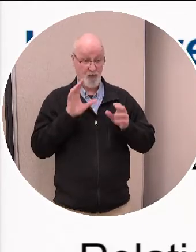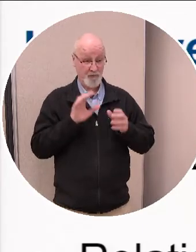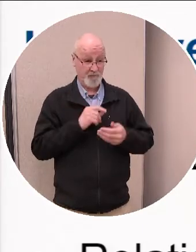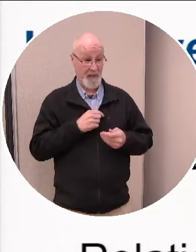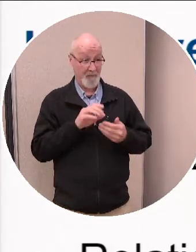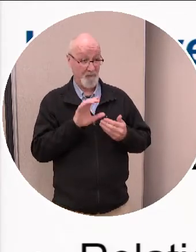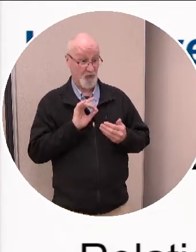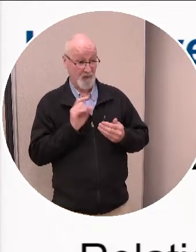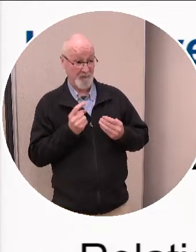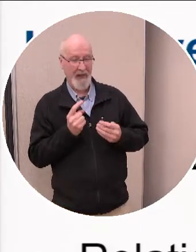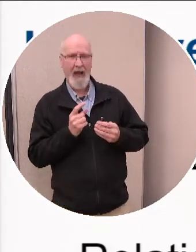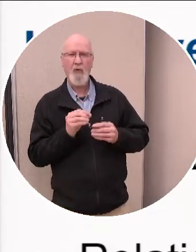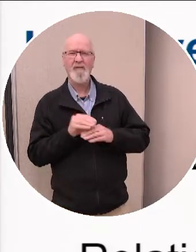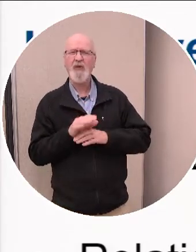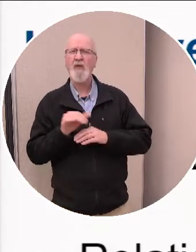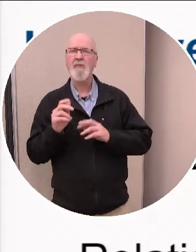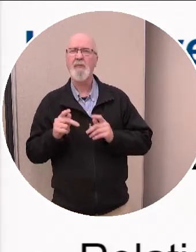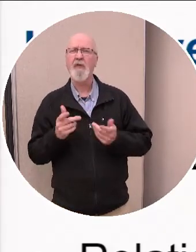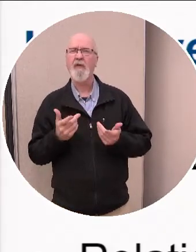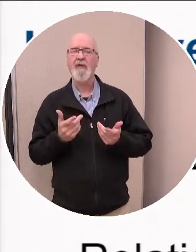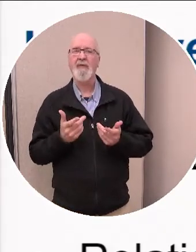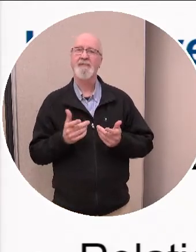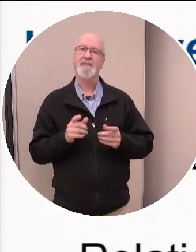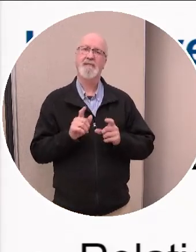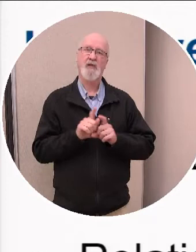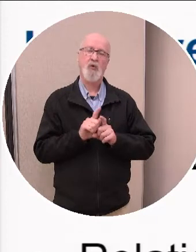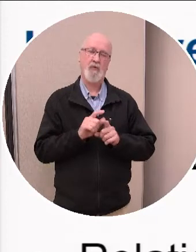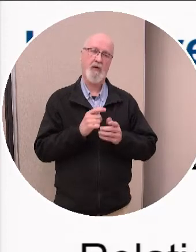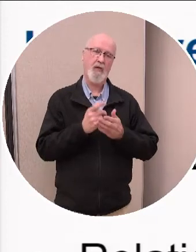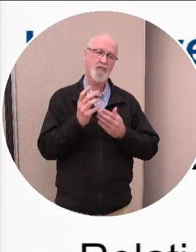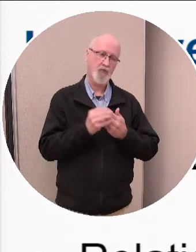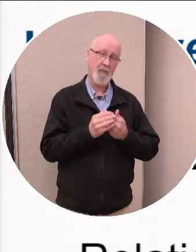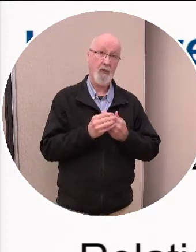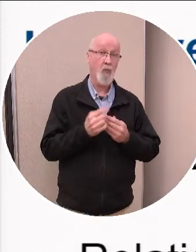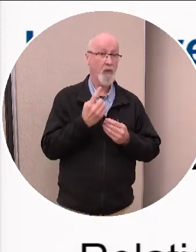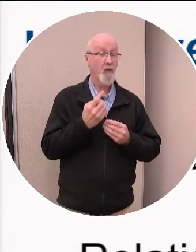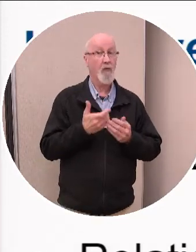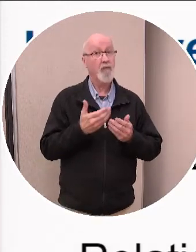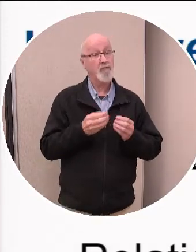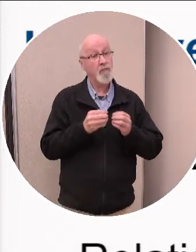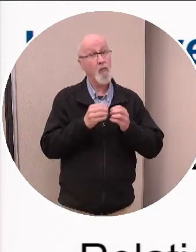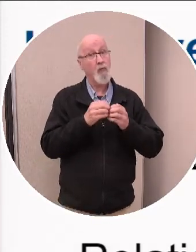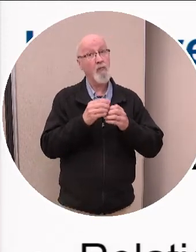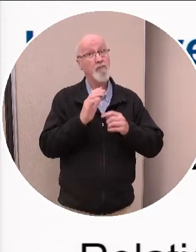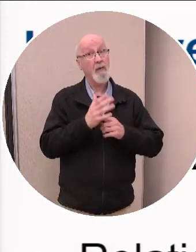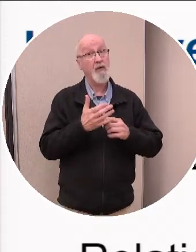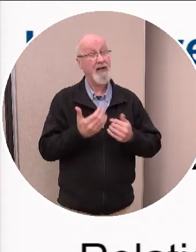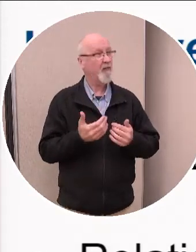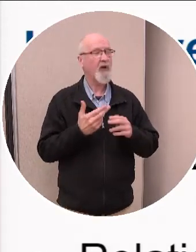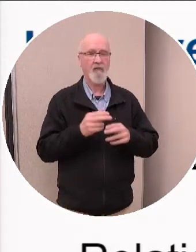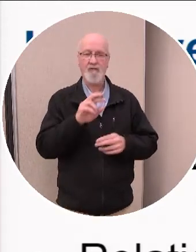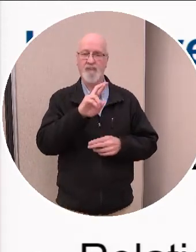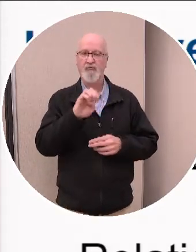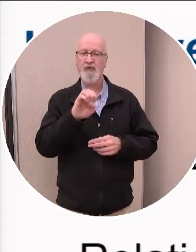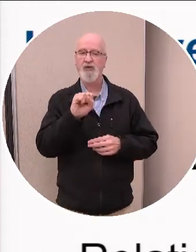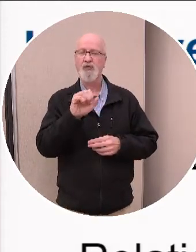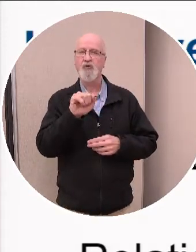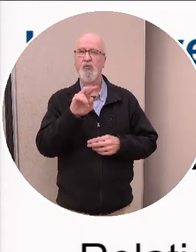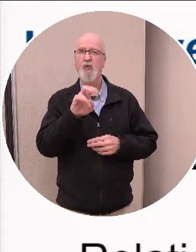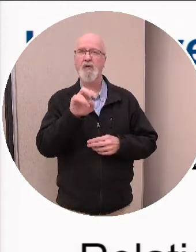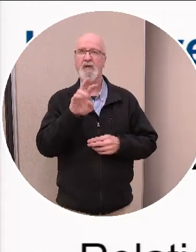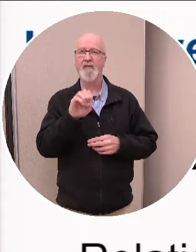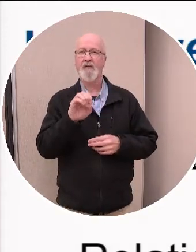Relationships First. This is particularly a program we're getting more and more involved in. This is a restorative justice education